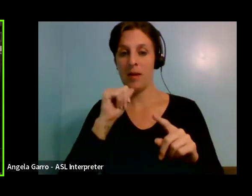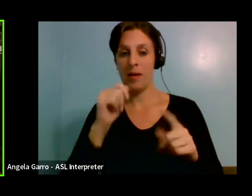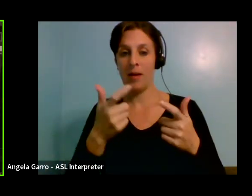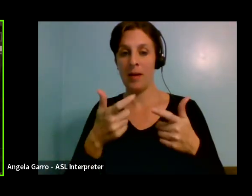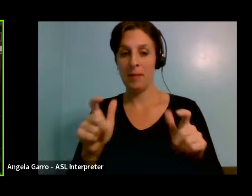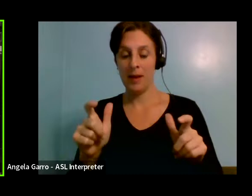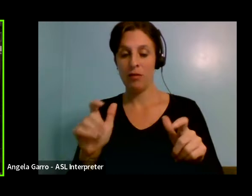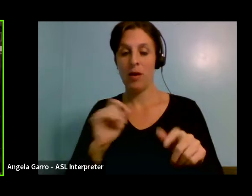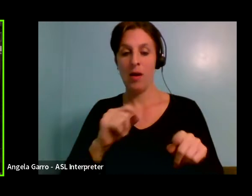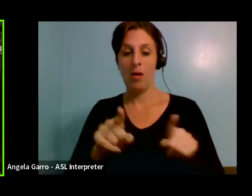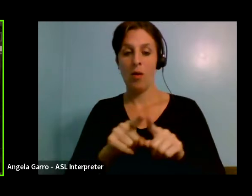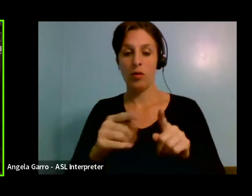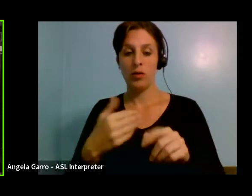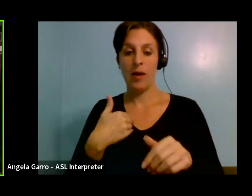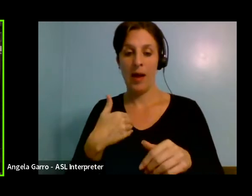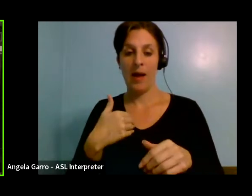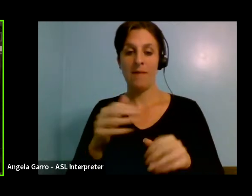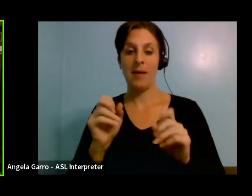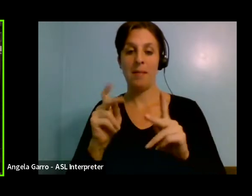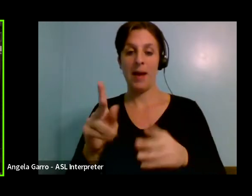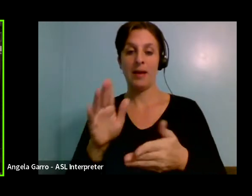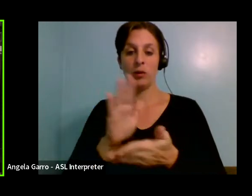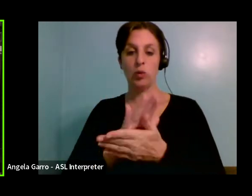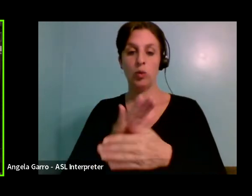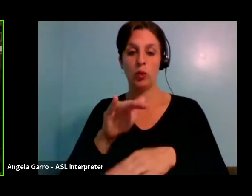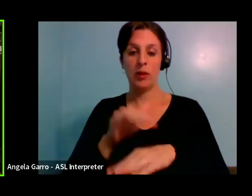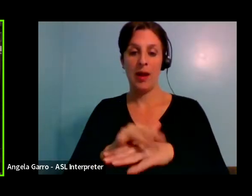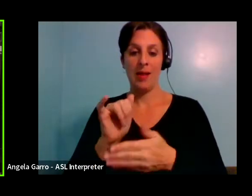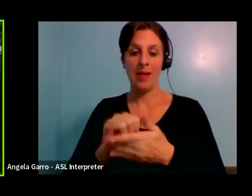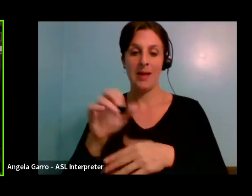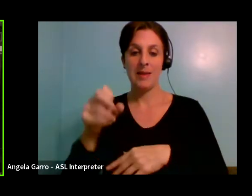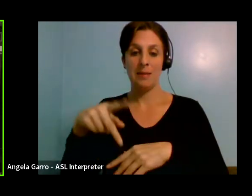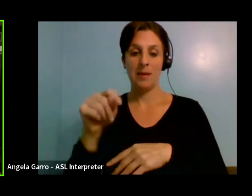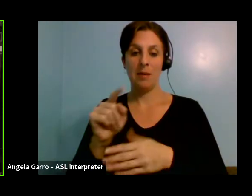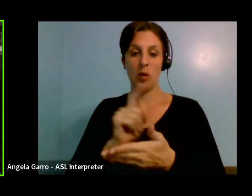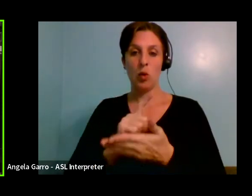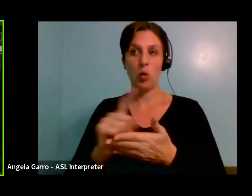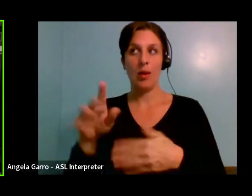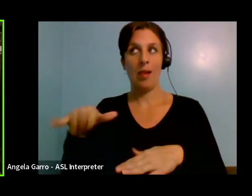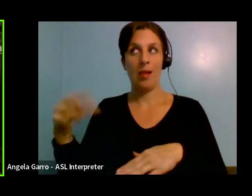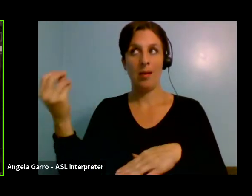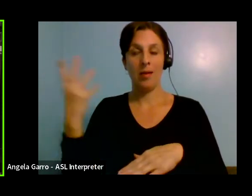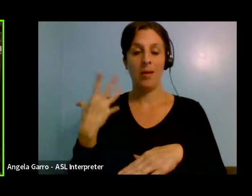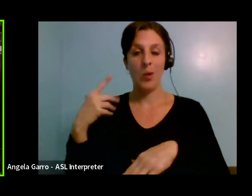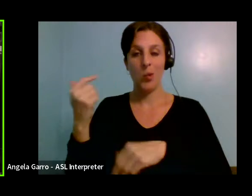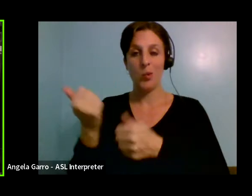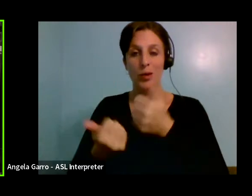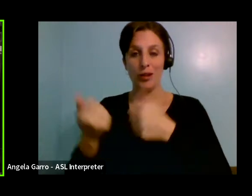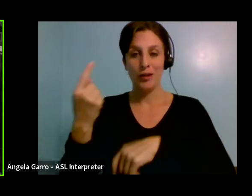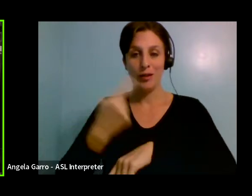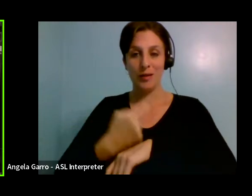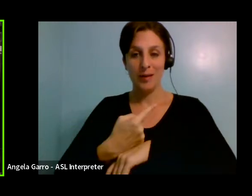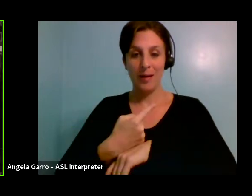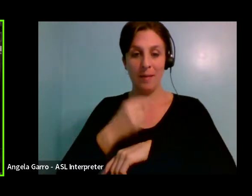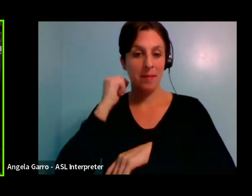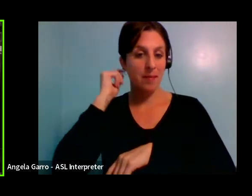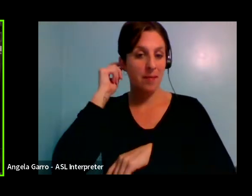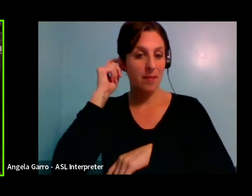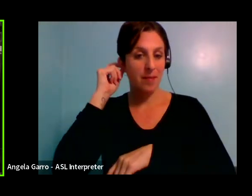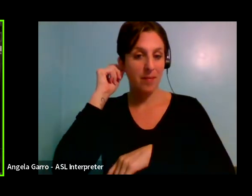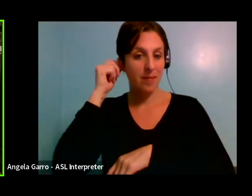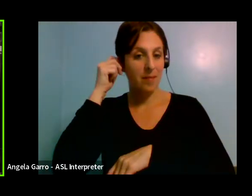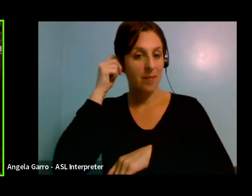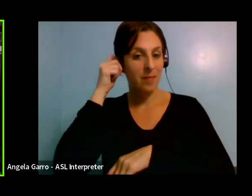I also have back to school night that September week. I just haven't been told what day. So Well, I tell might them have not a to make it problem. on